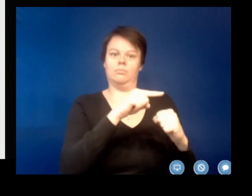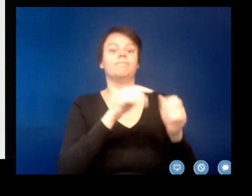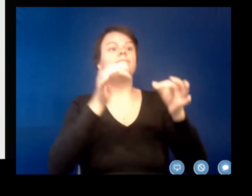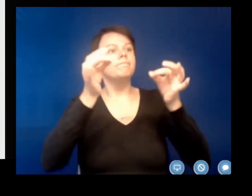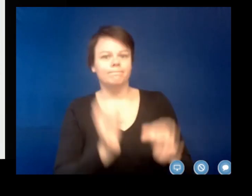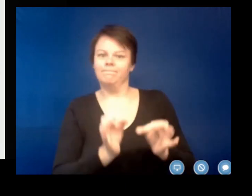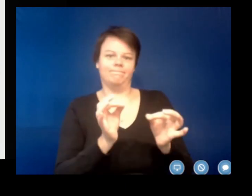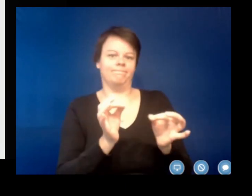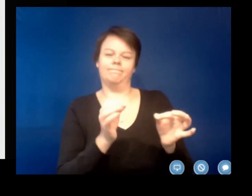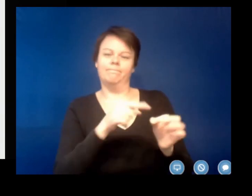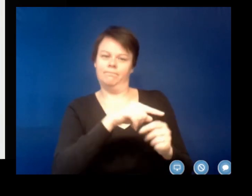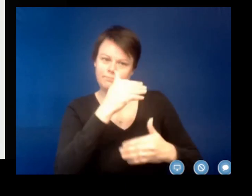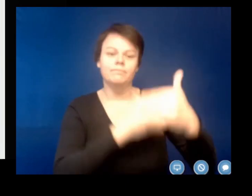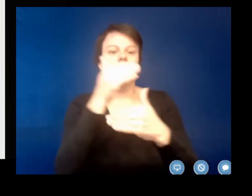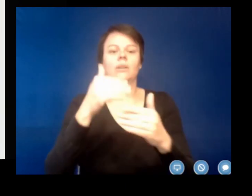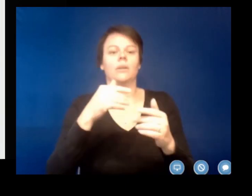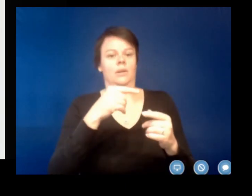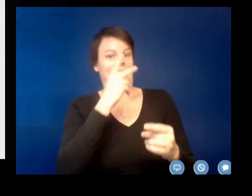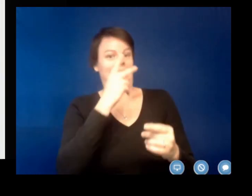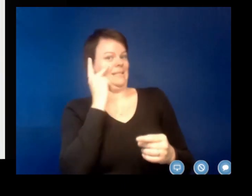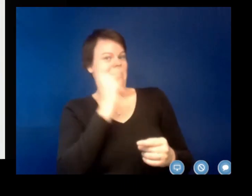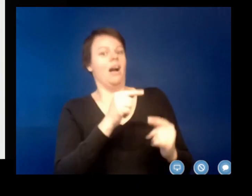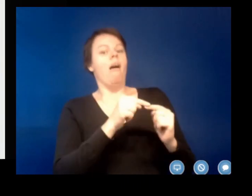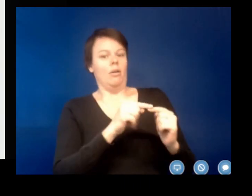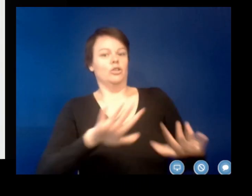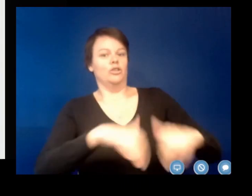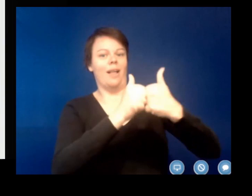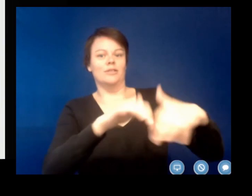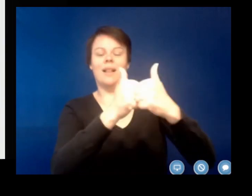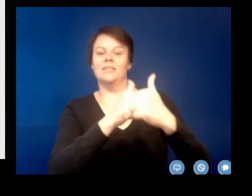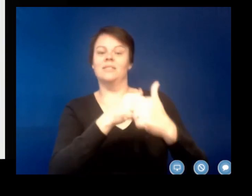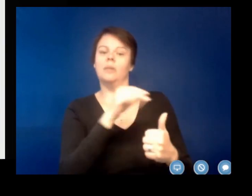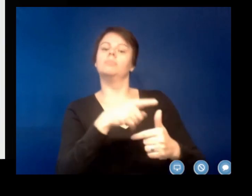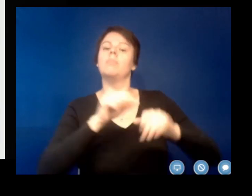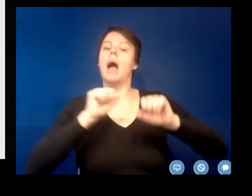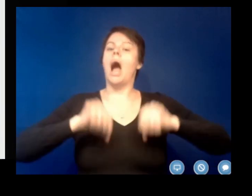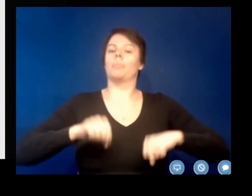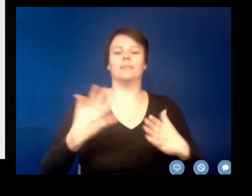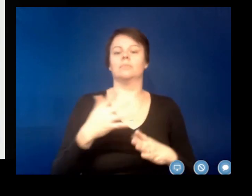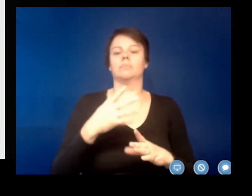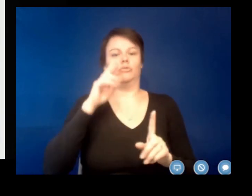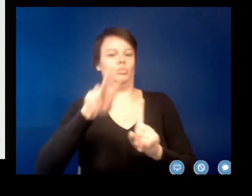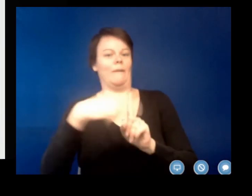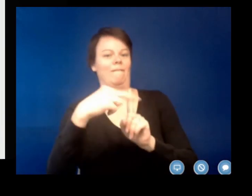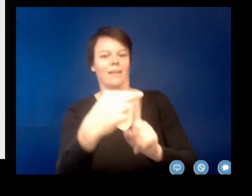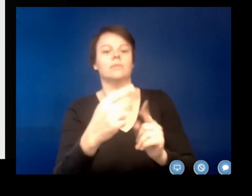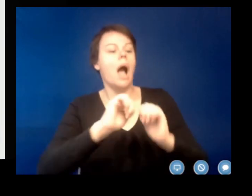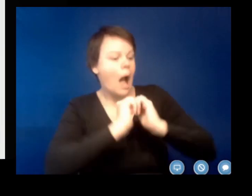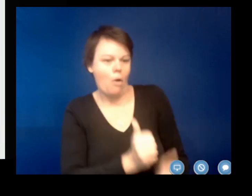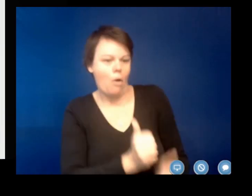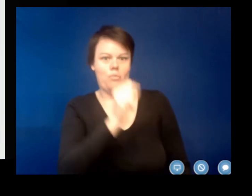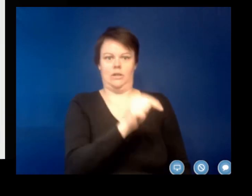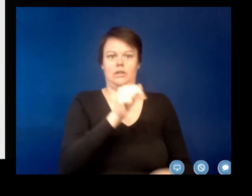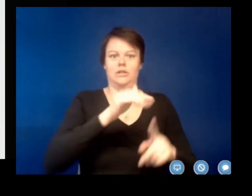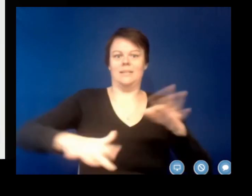paternalism, the perception of challenges of global social justice, and the ability to reflect on how social